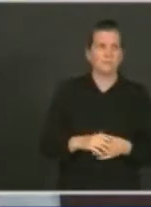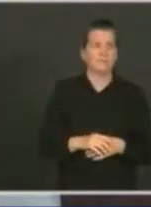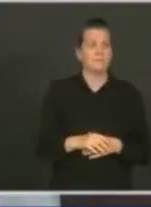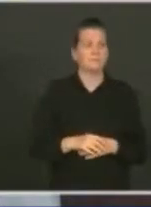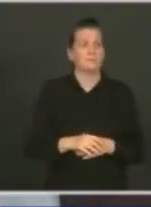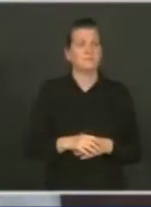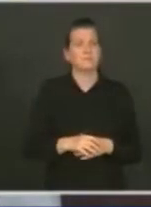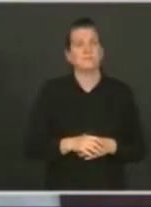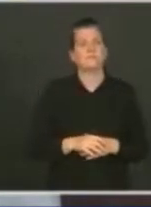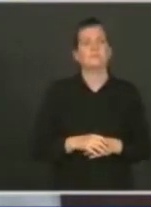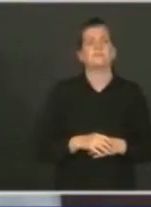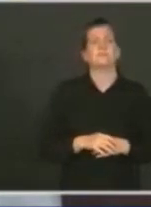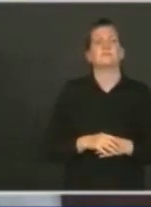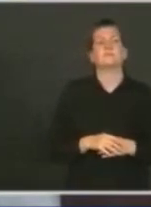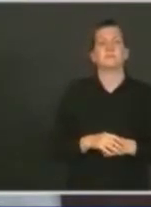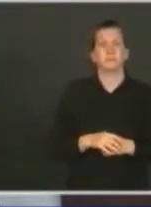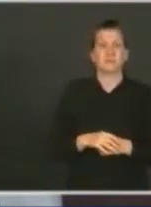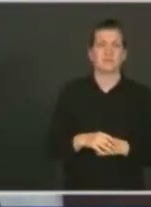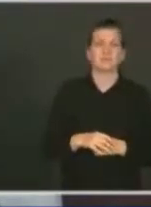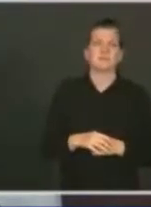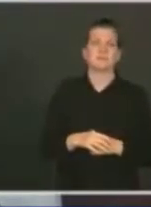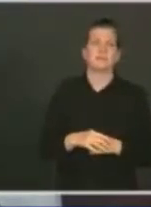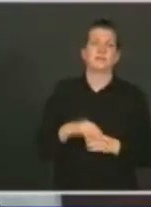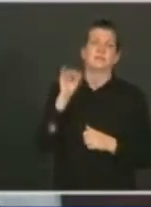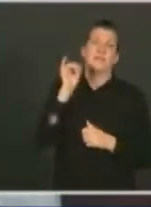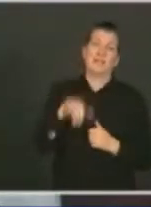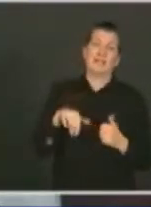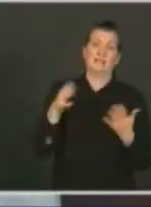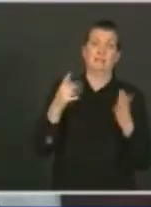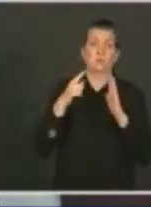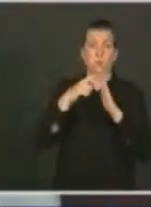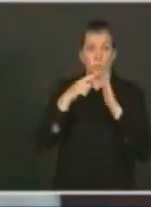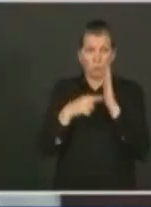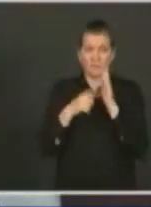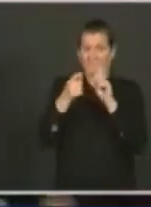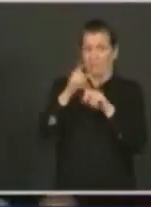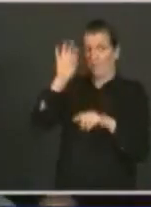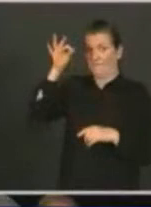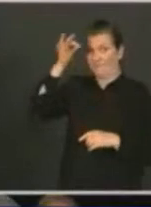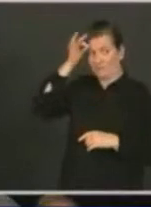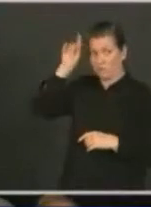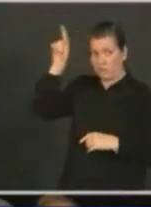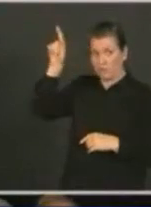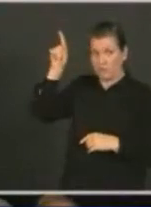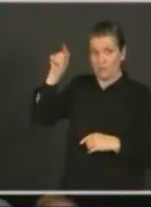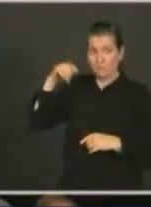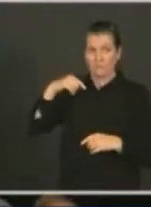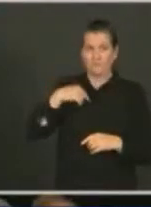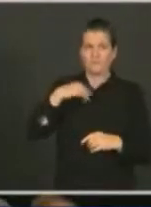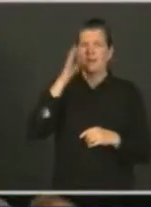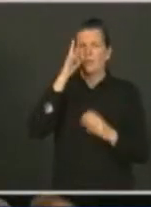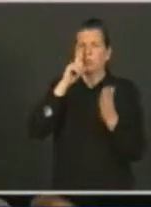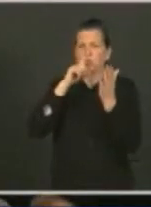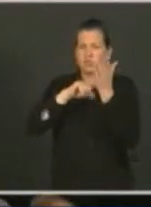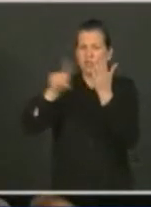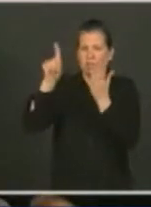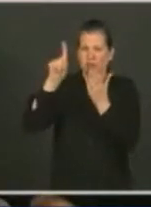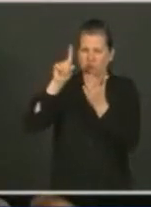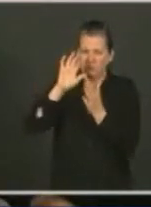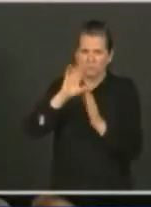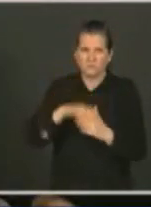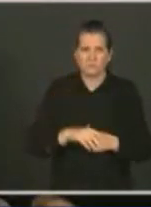it's a federal regulation that requires me to do that, but let me get back to you. Last two, Mike at the top. I have a question for Dr.